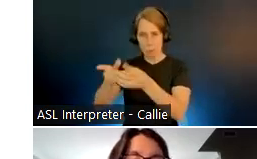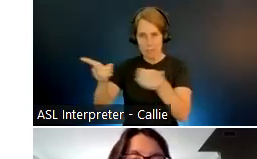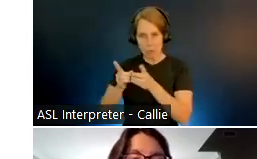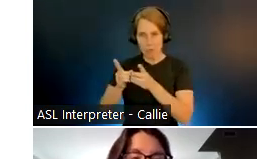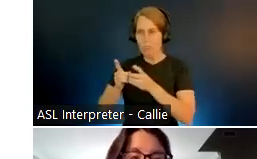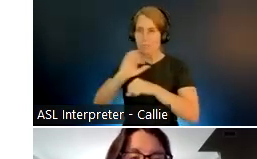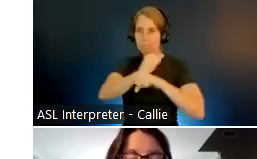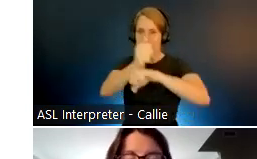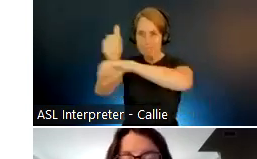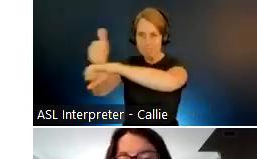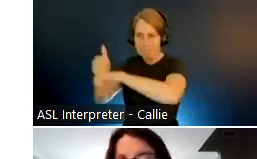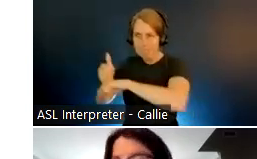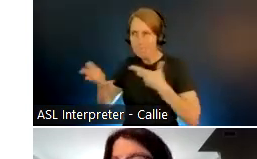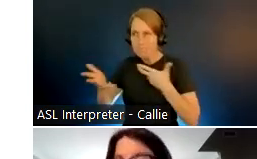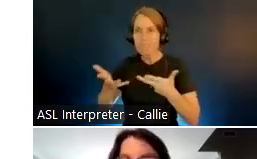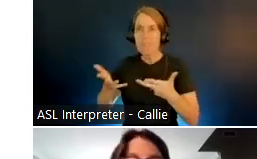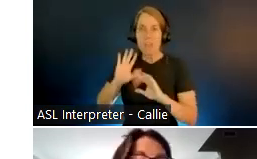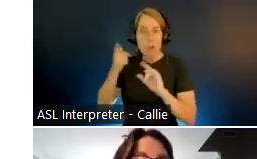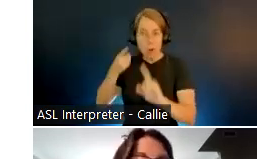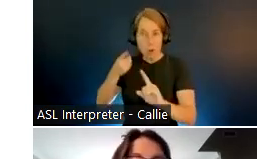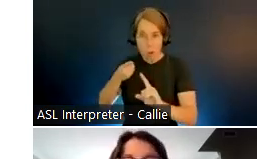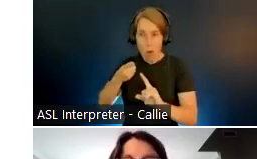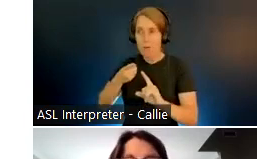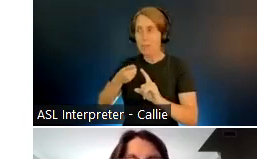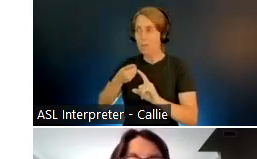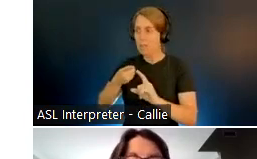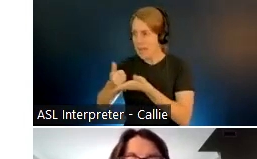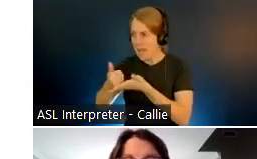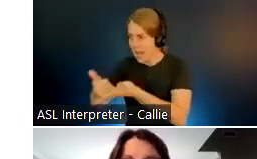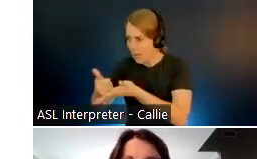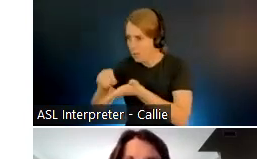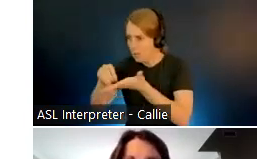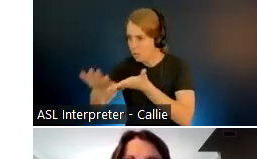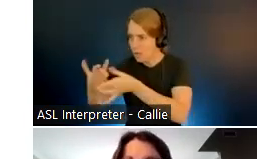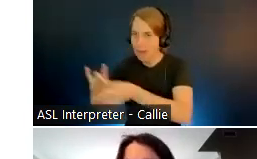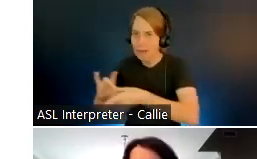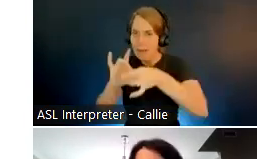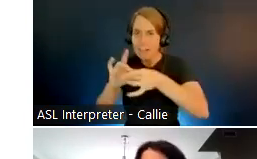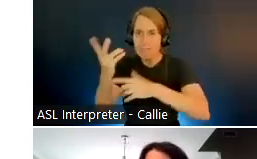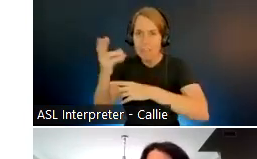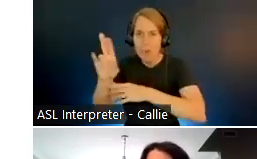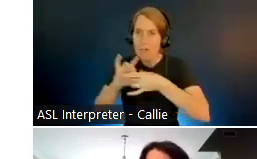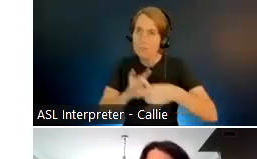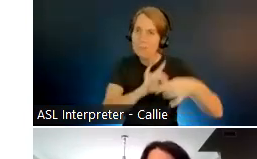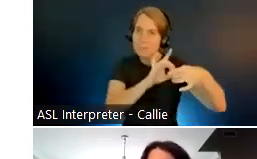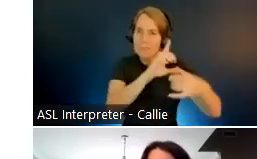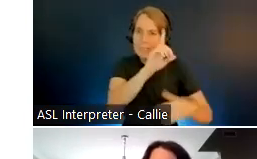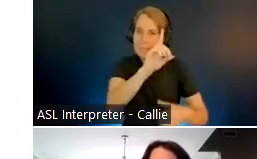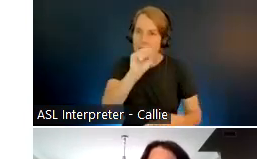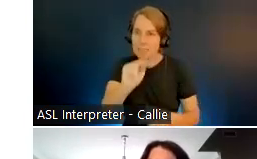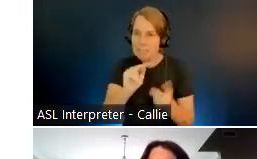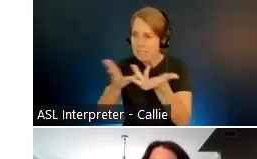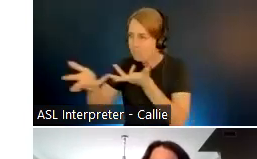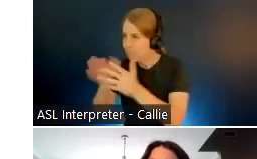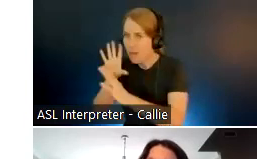connected to services, services to VR, services to DDSN. And with that pilot program,